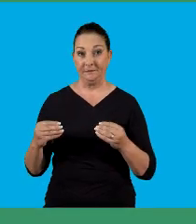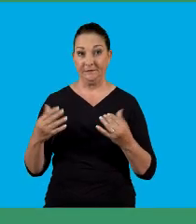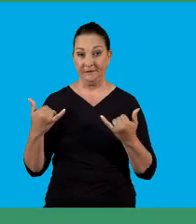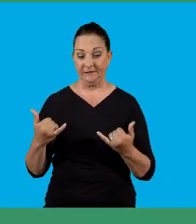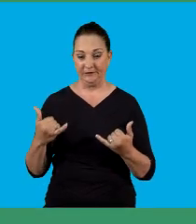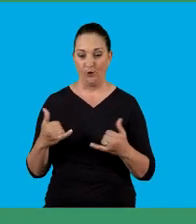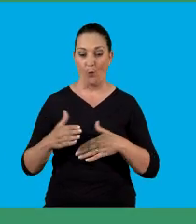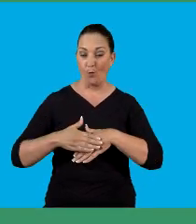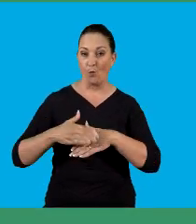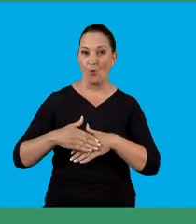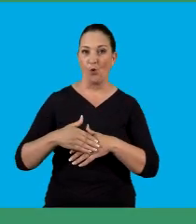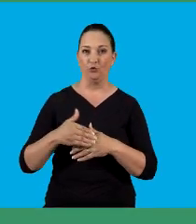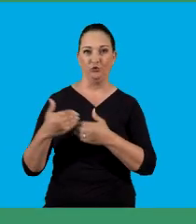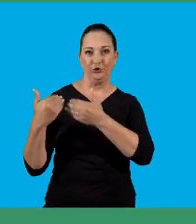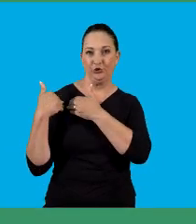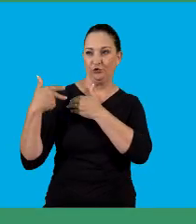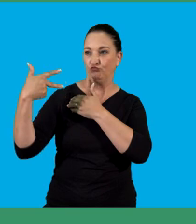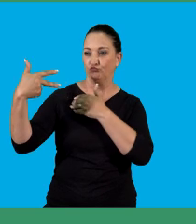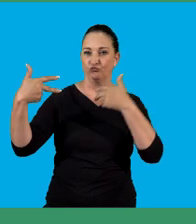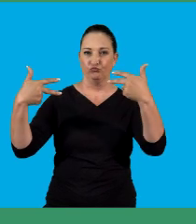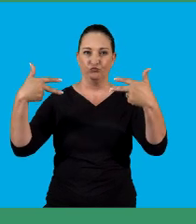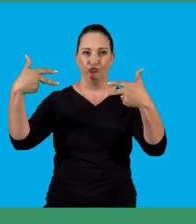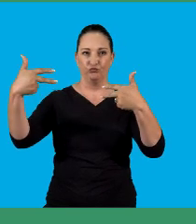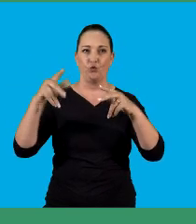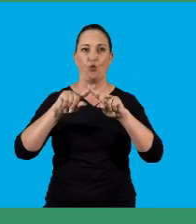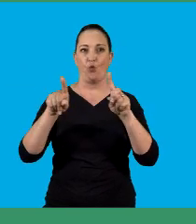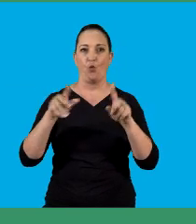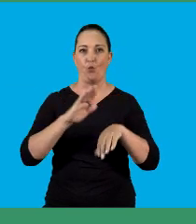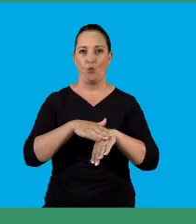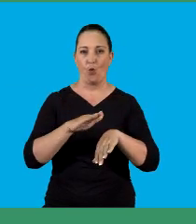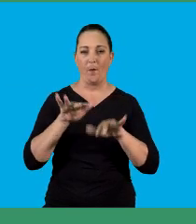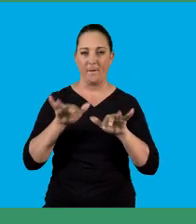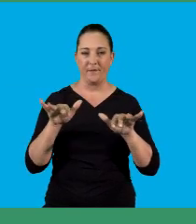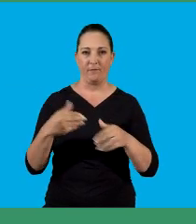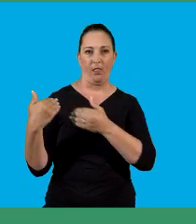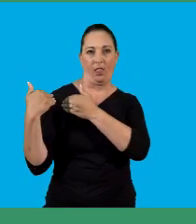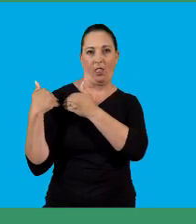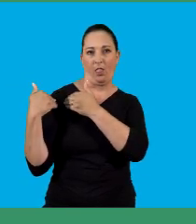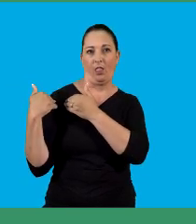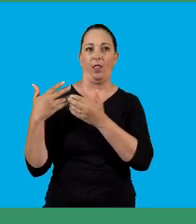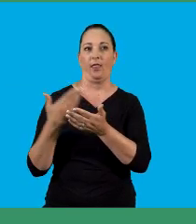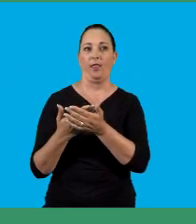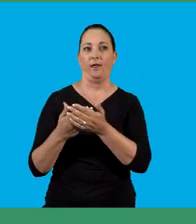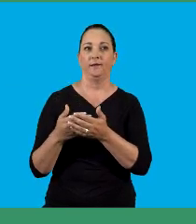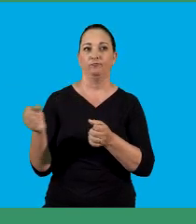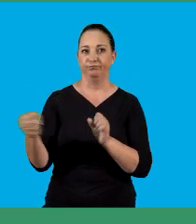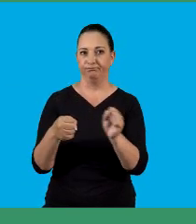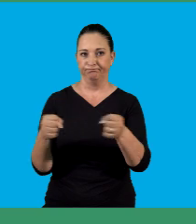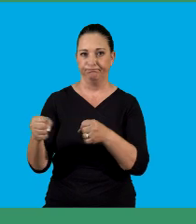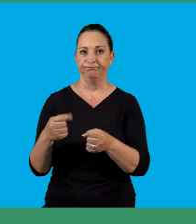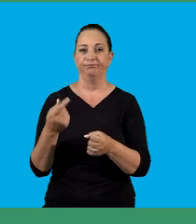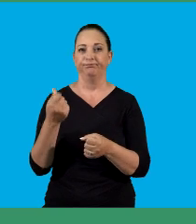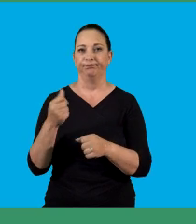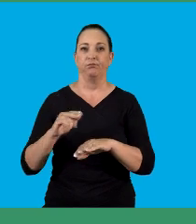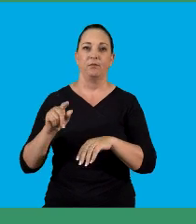Businesses need to spend money on installing additional security features in offices or on their premises. This may result in